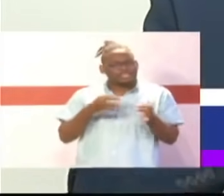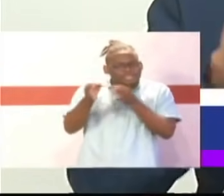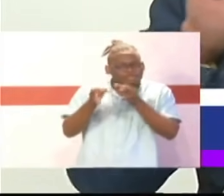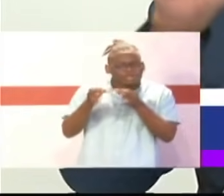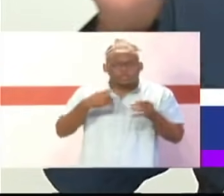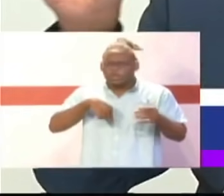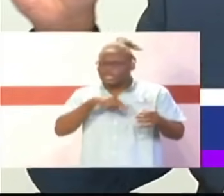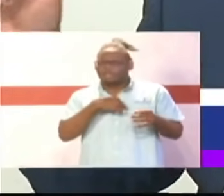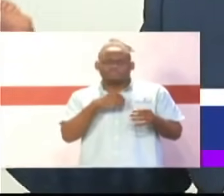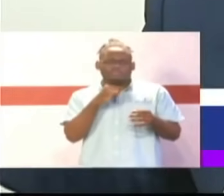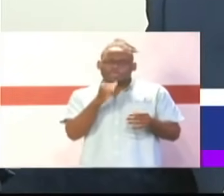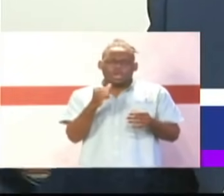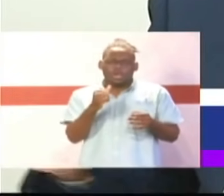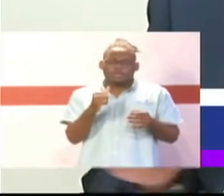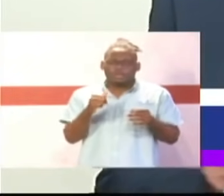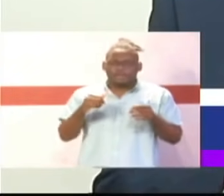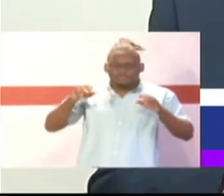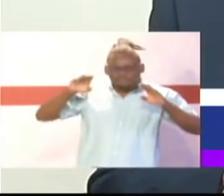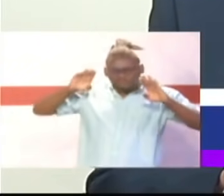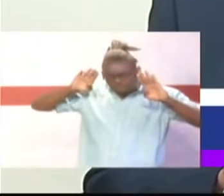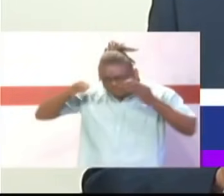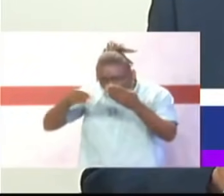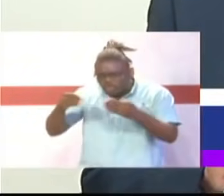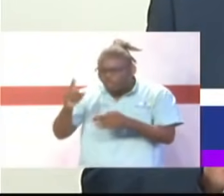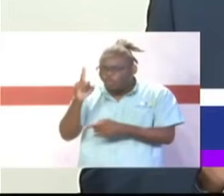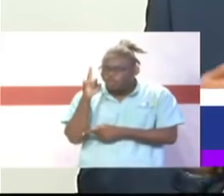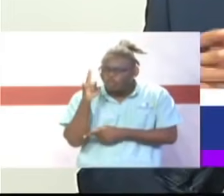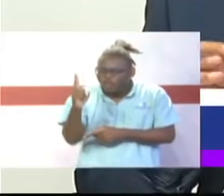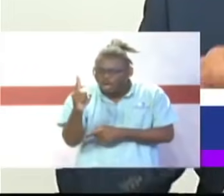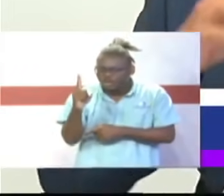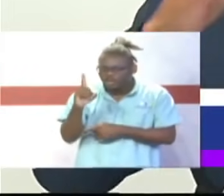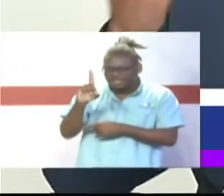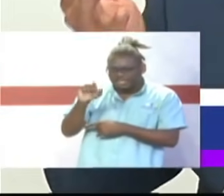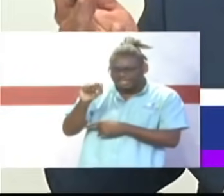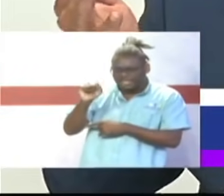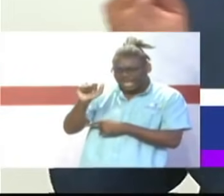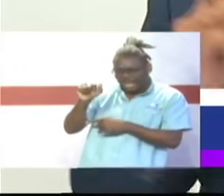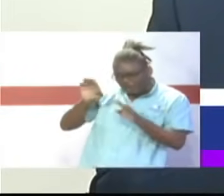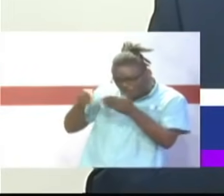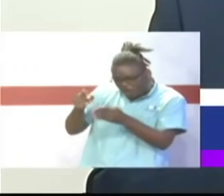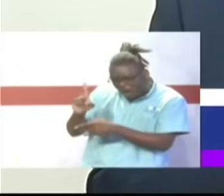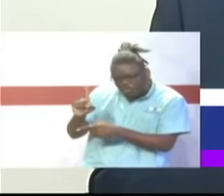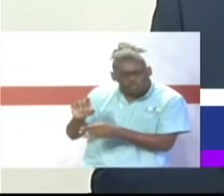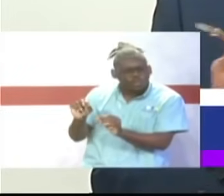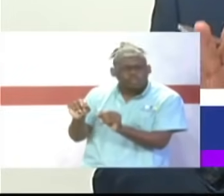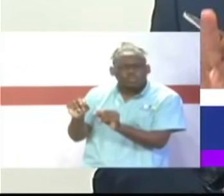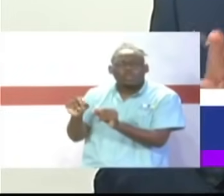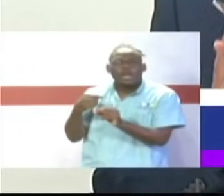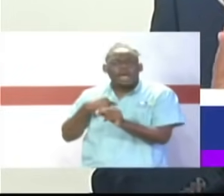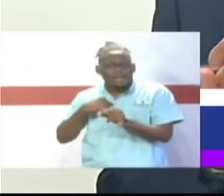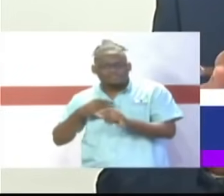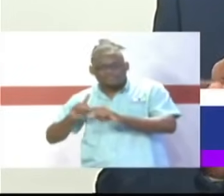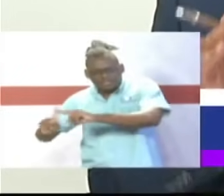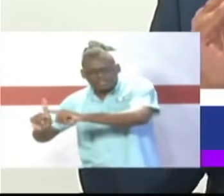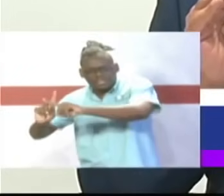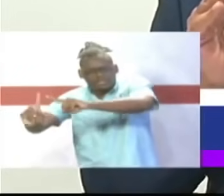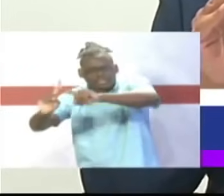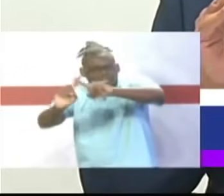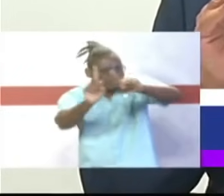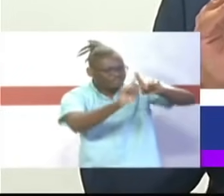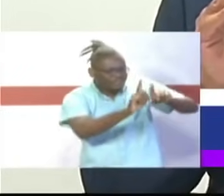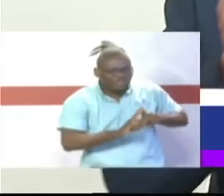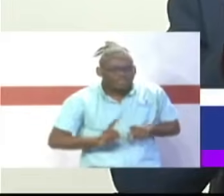look at the whole series of data that paints a picture to us. So if we think about it